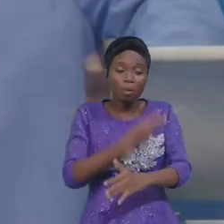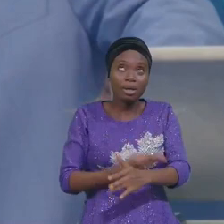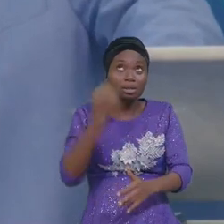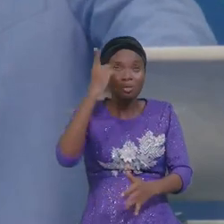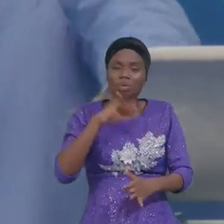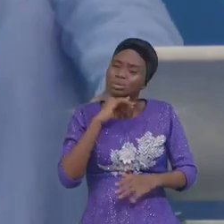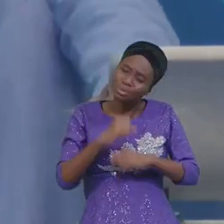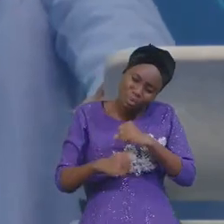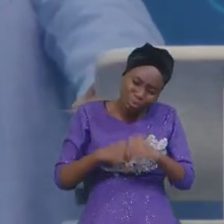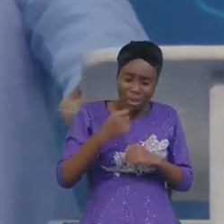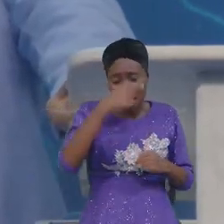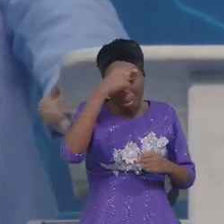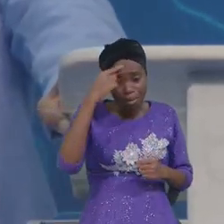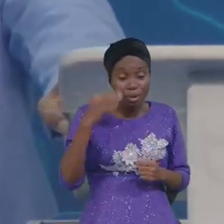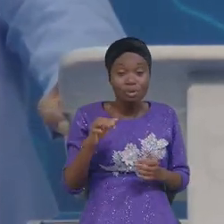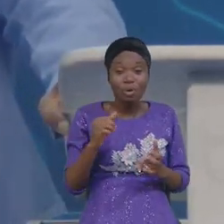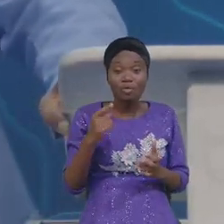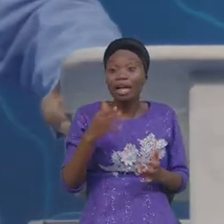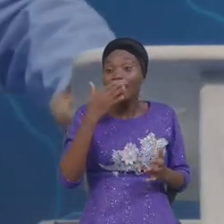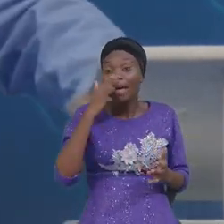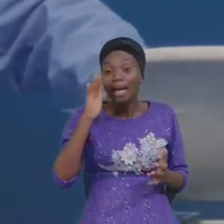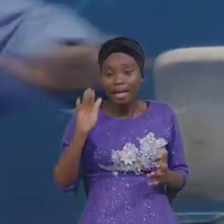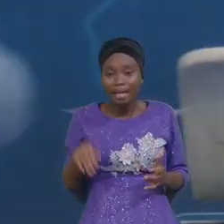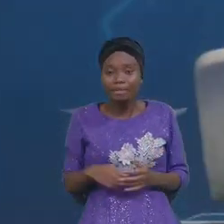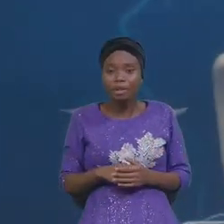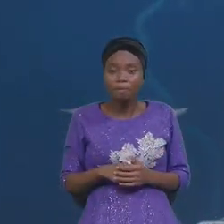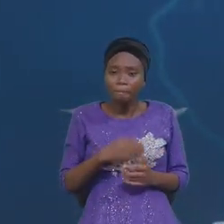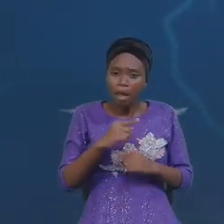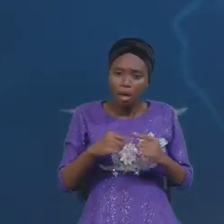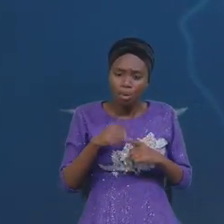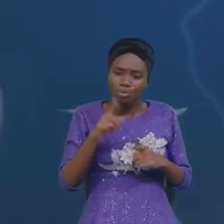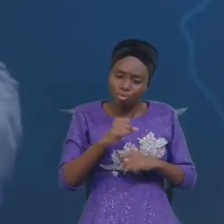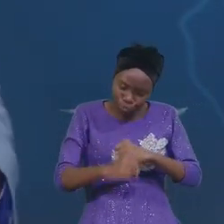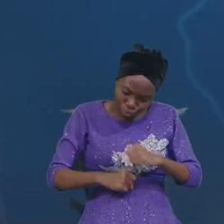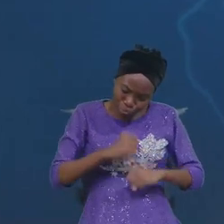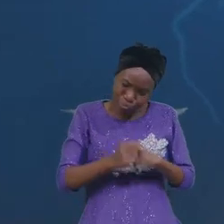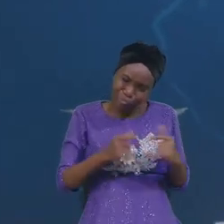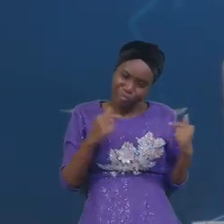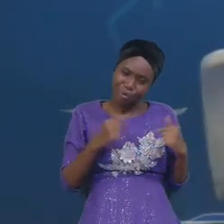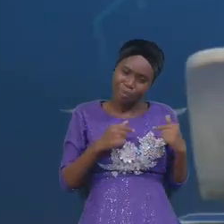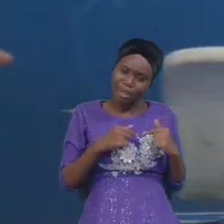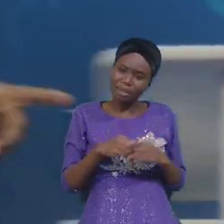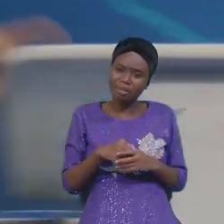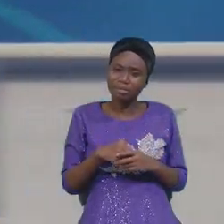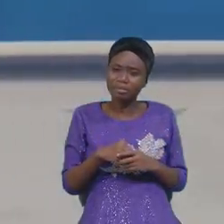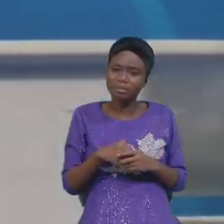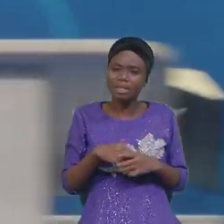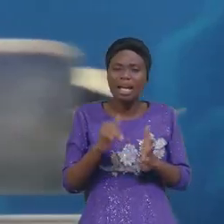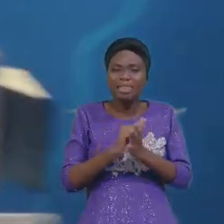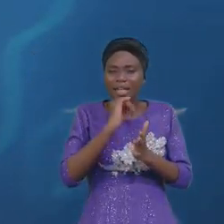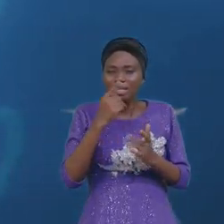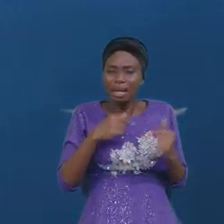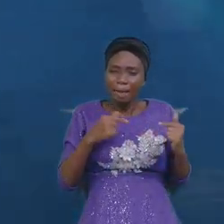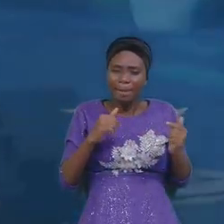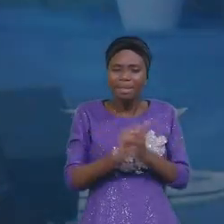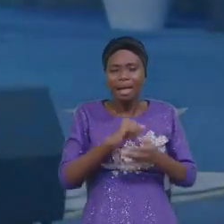suffering because of our evil. And when you suffer pain in the heart, actually that's the pain that makes